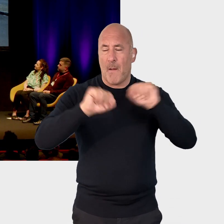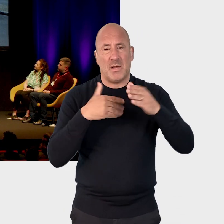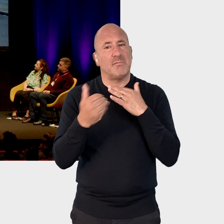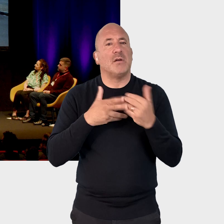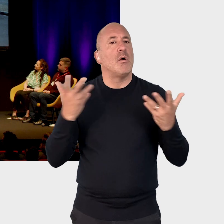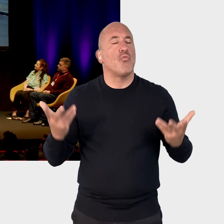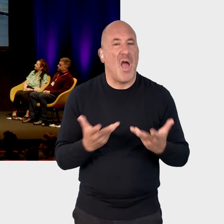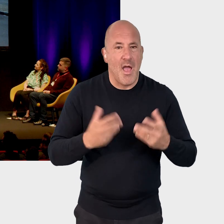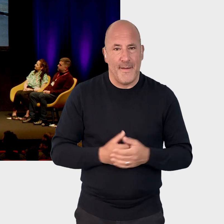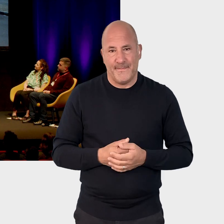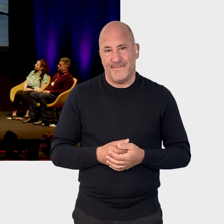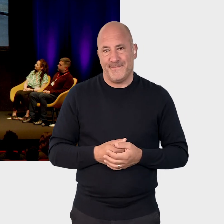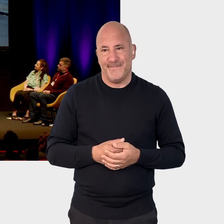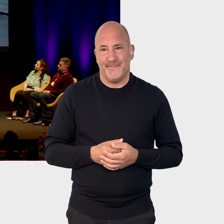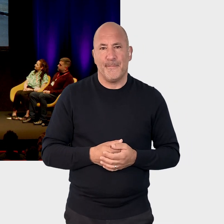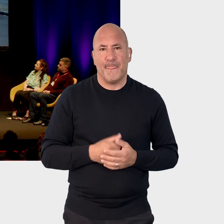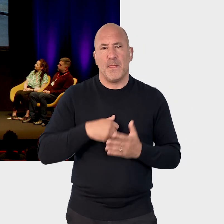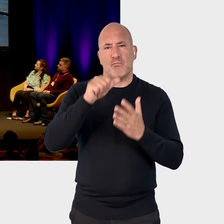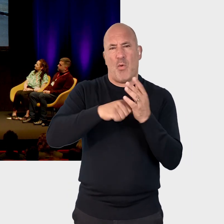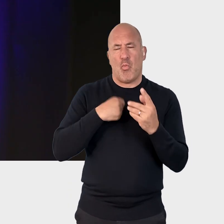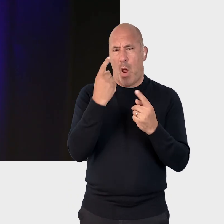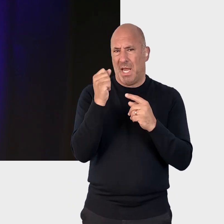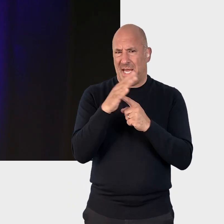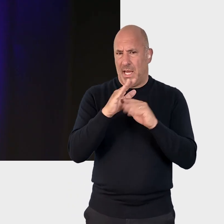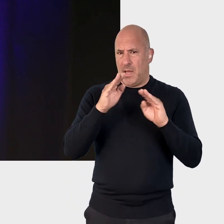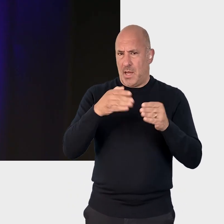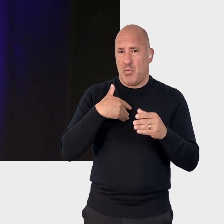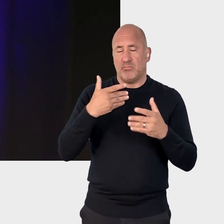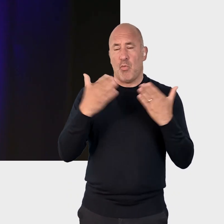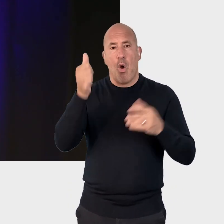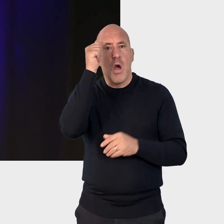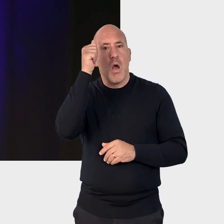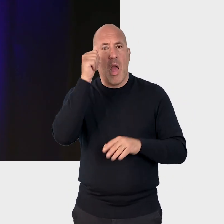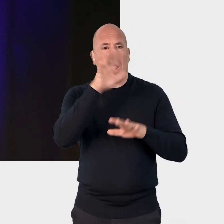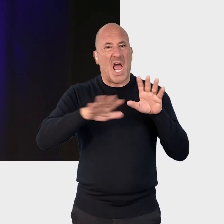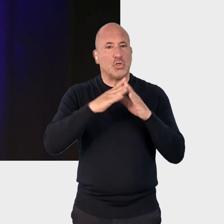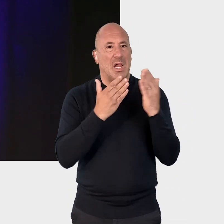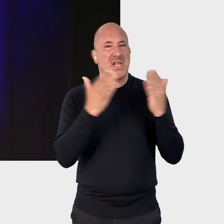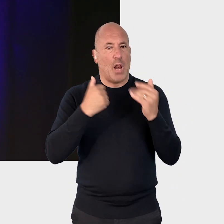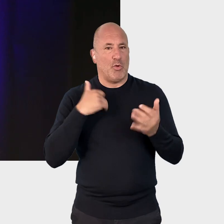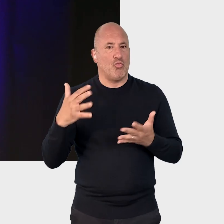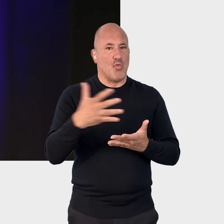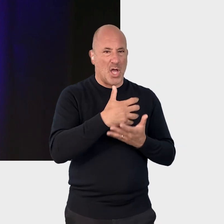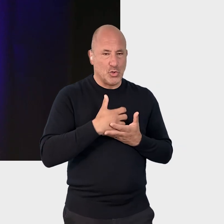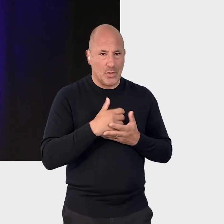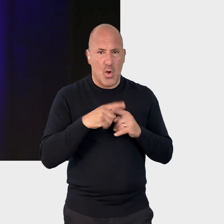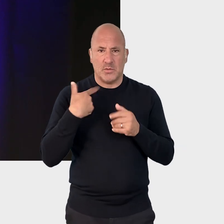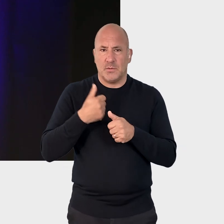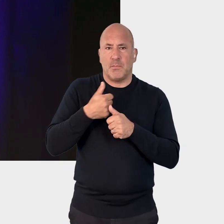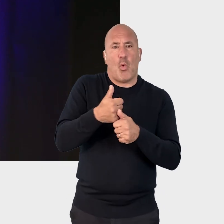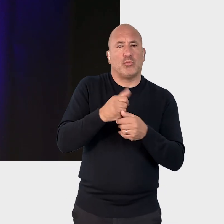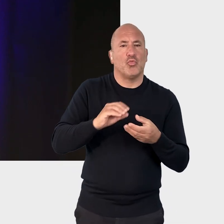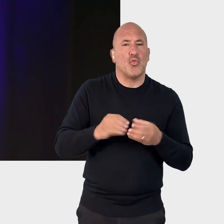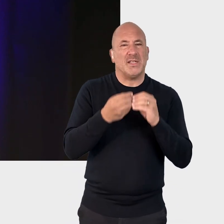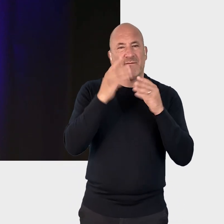creativity is accessible in the very heart of communities. A key focus of the programme is broadening access to the National Gallery's collection